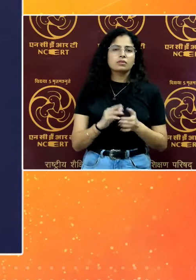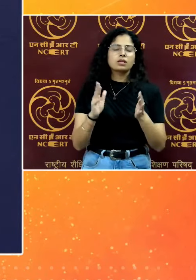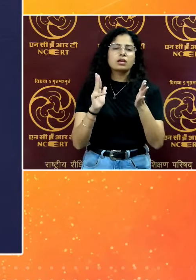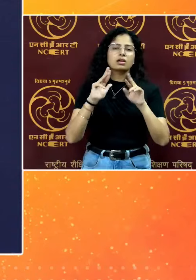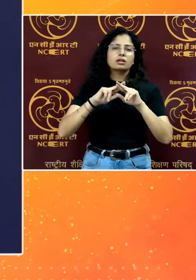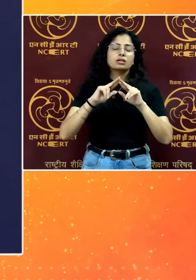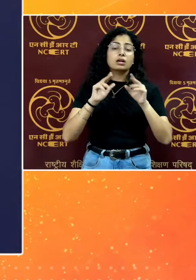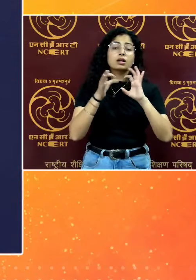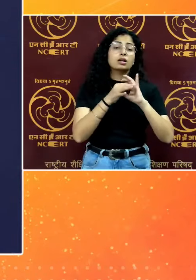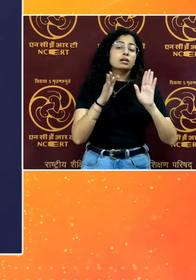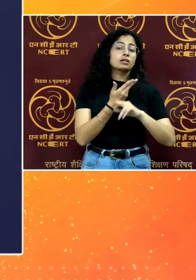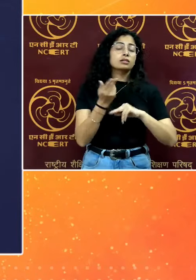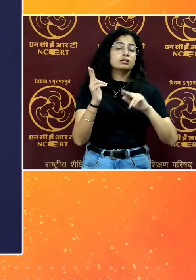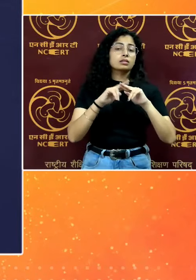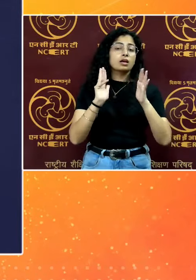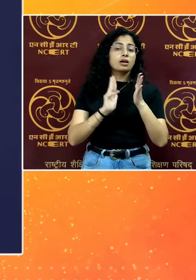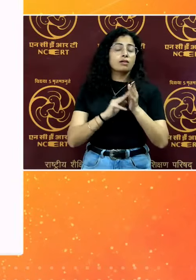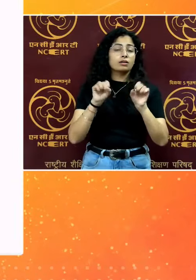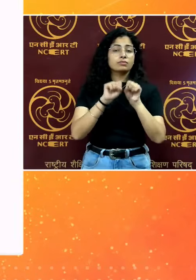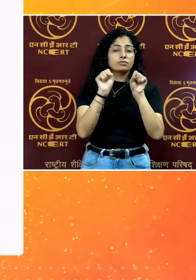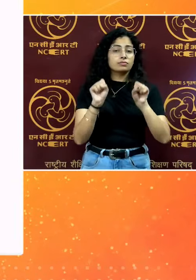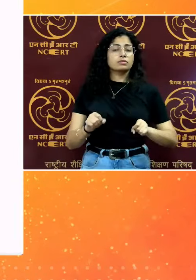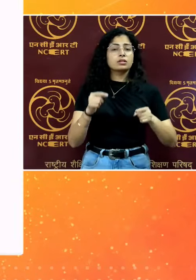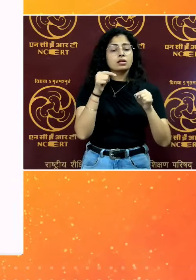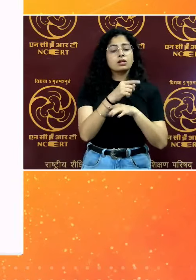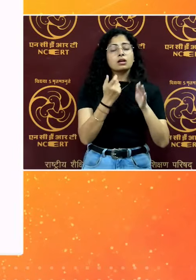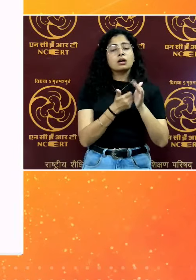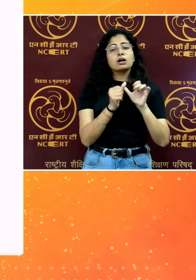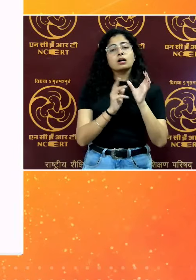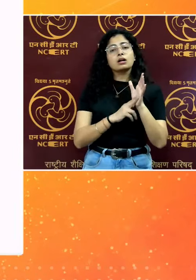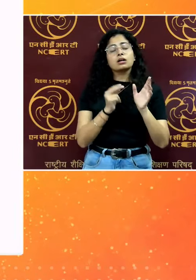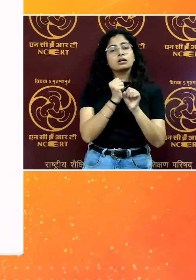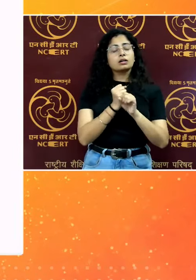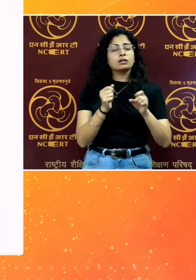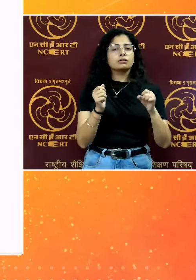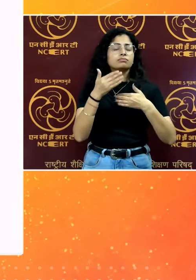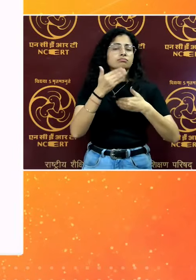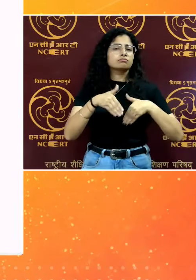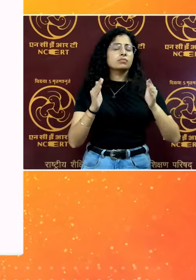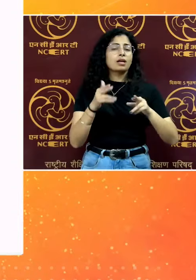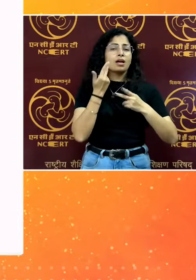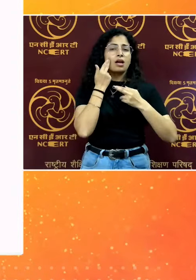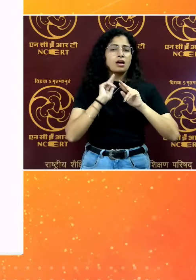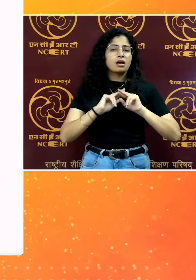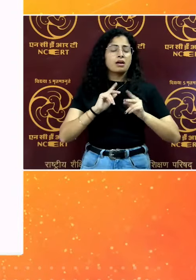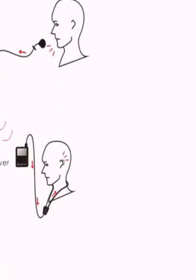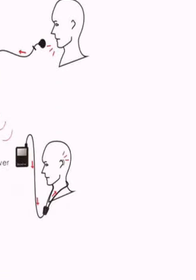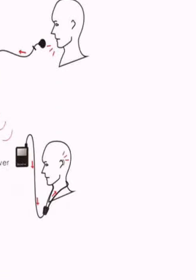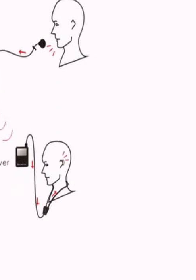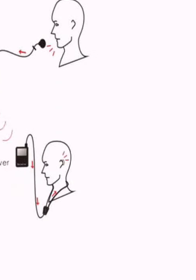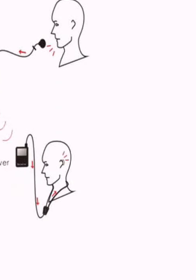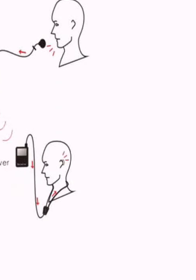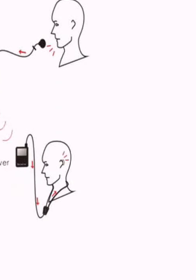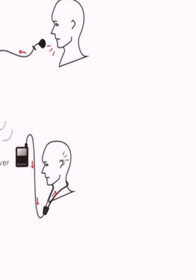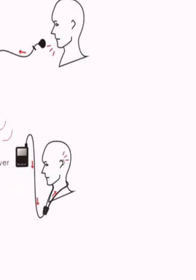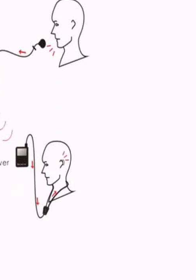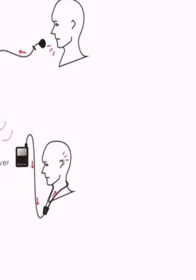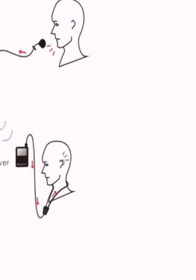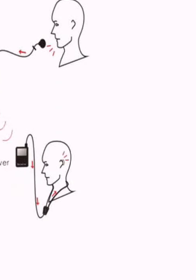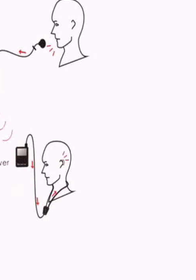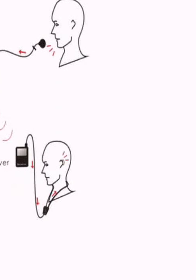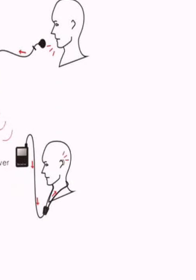system? So the range is limited because if the range is more, suppose there is another child sitting